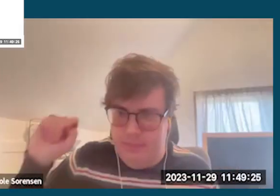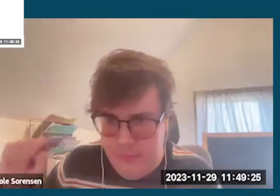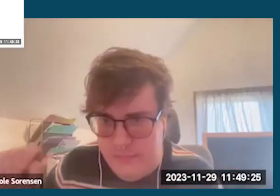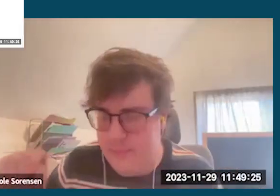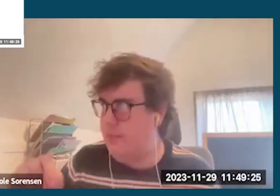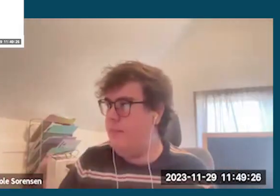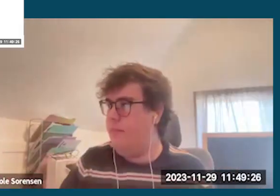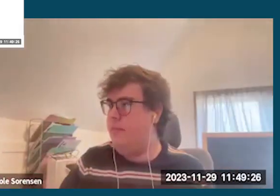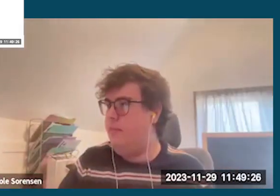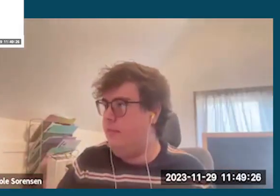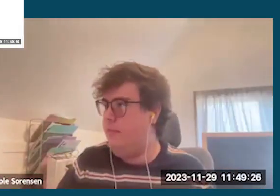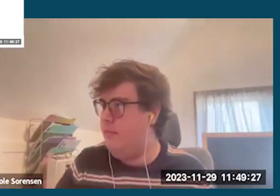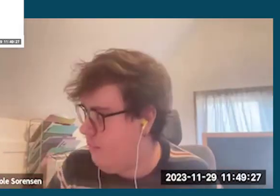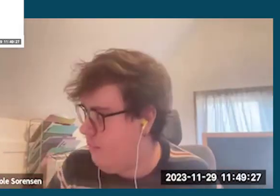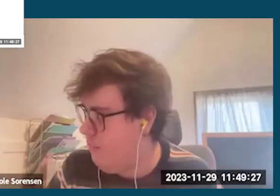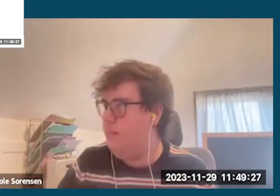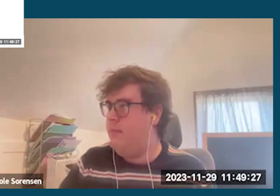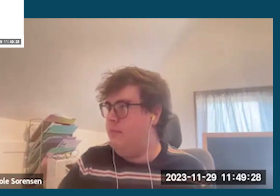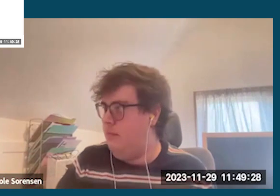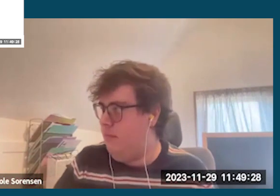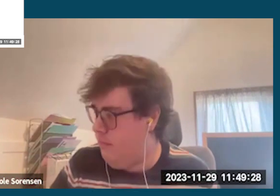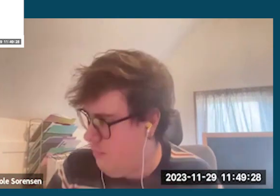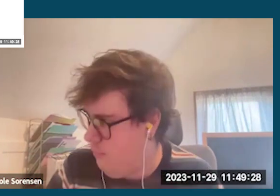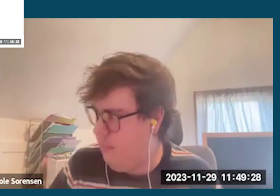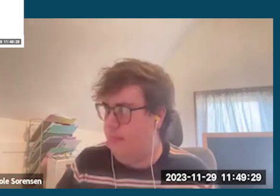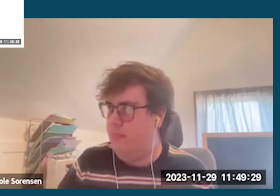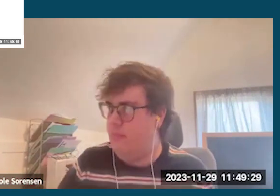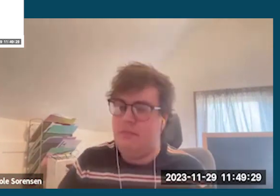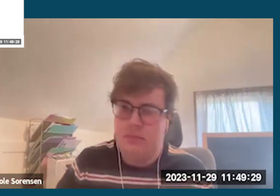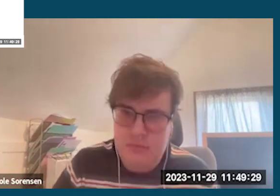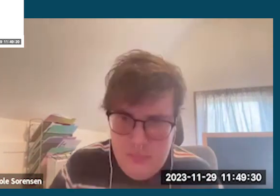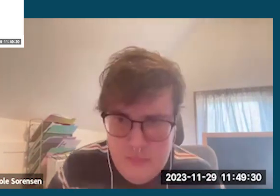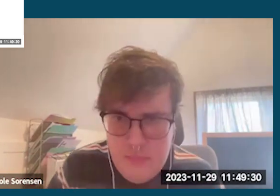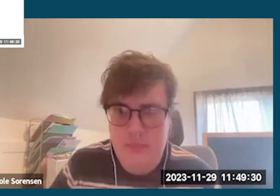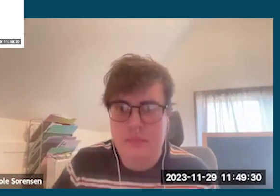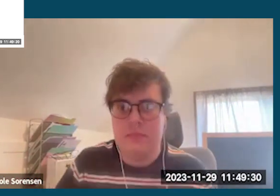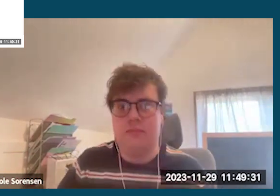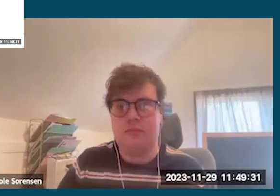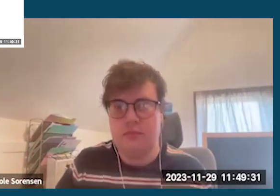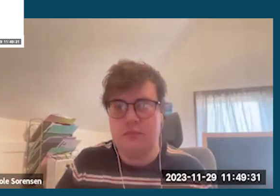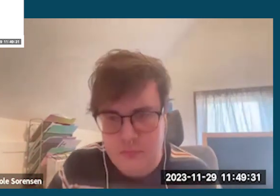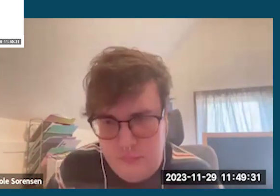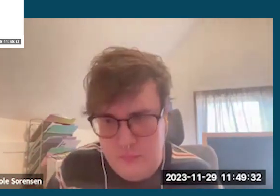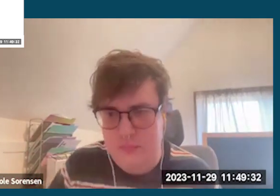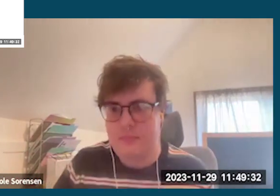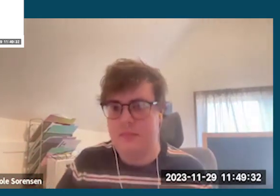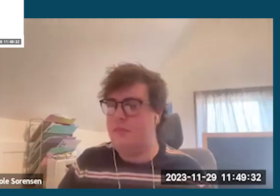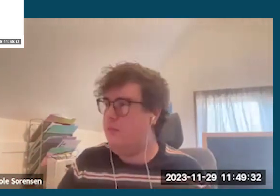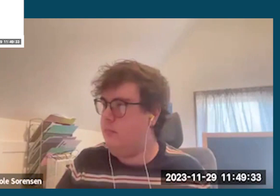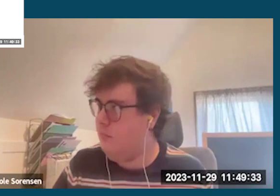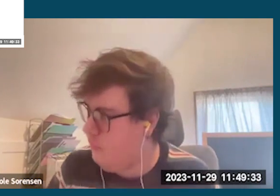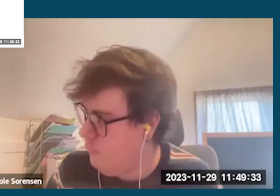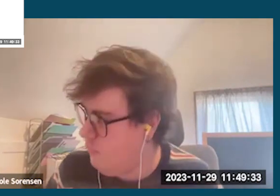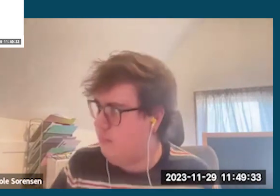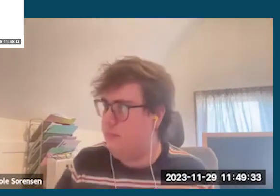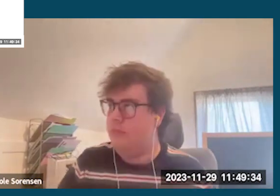Remember that adults with disabilities, including communication-related ones, are adults. The idea that an